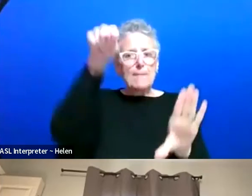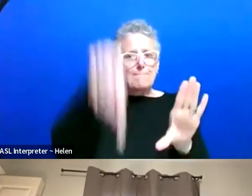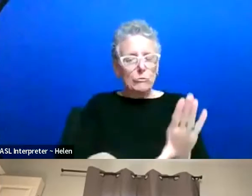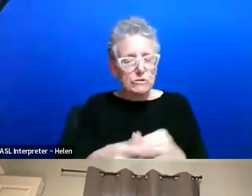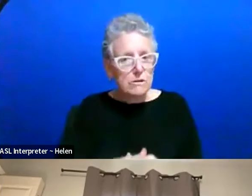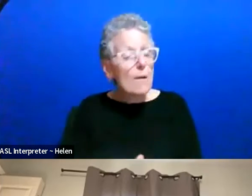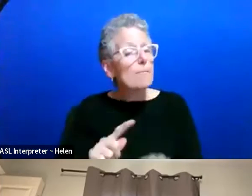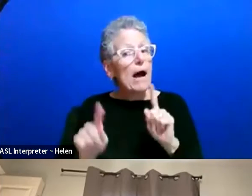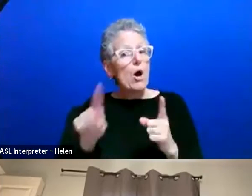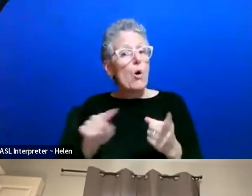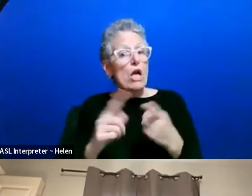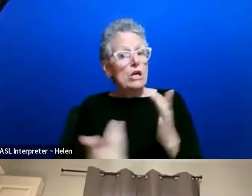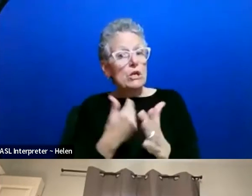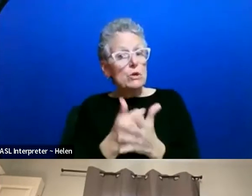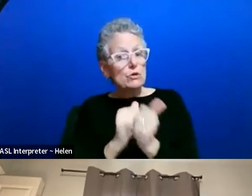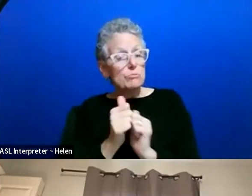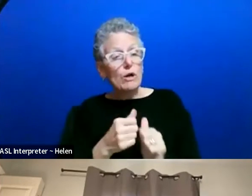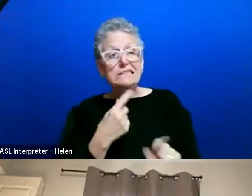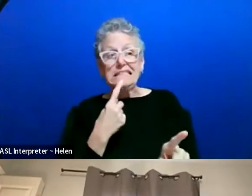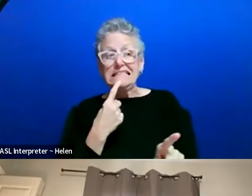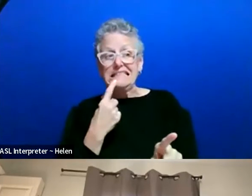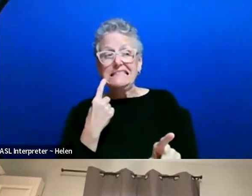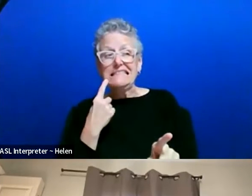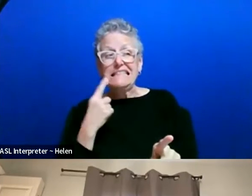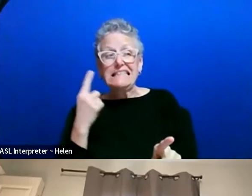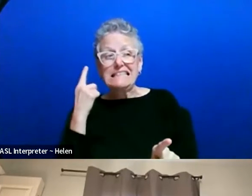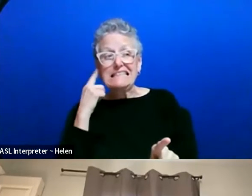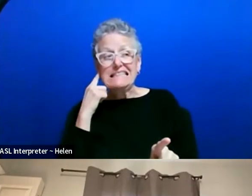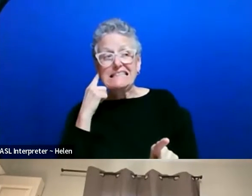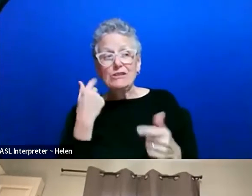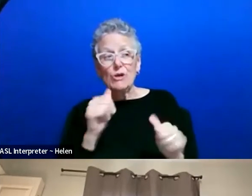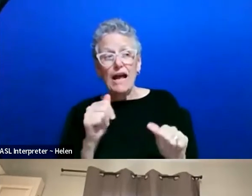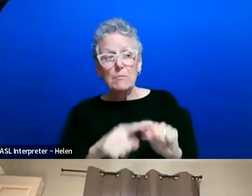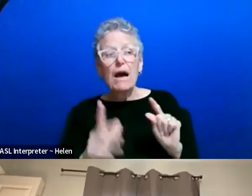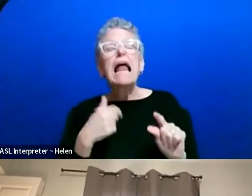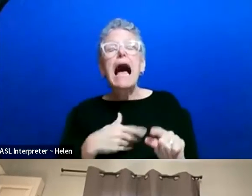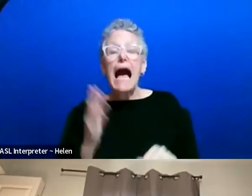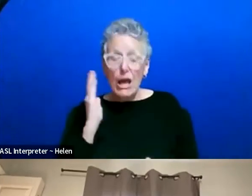like, it sounds very challenging, but I would give lacrosse a try.